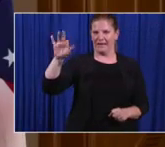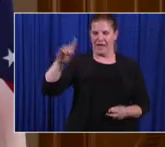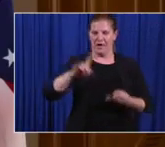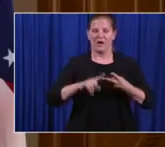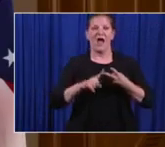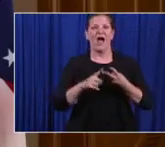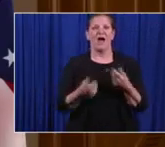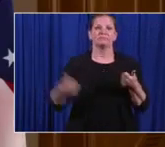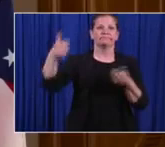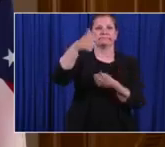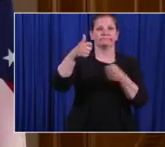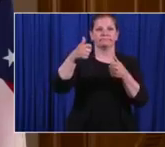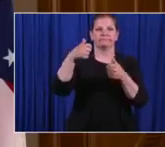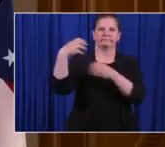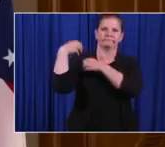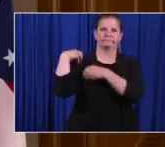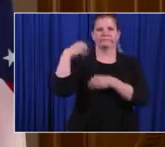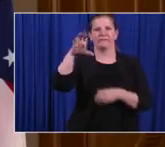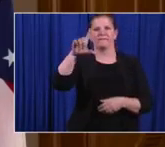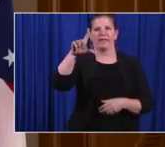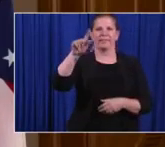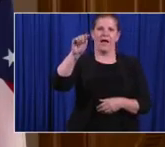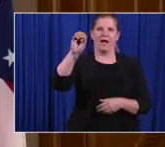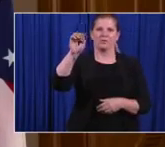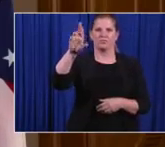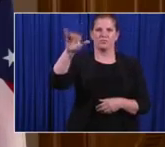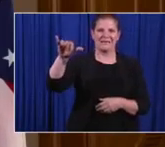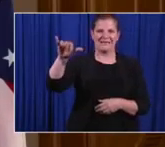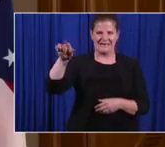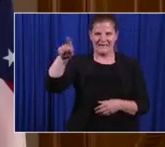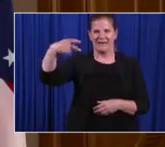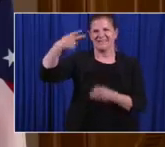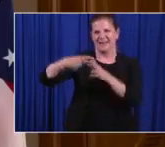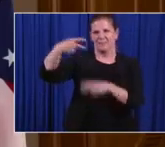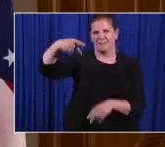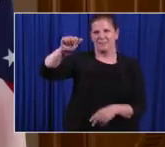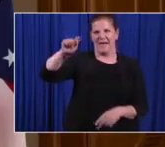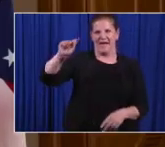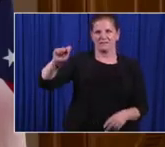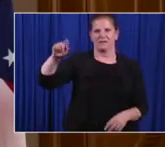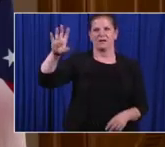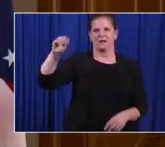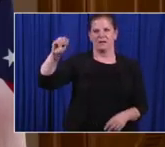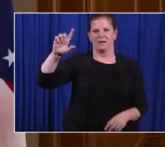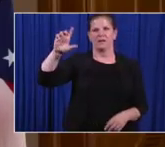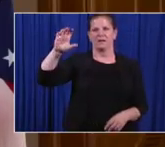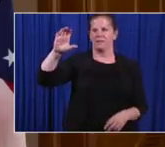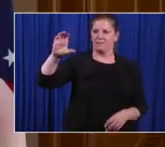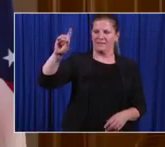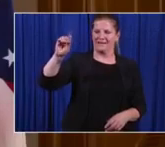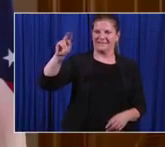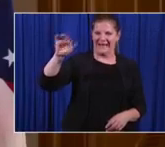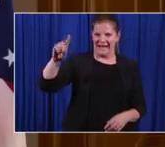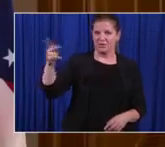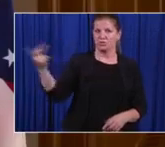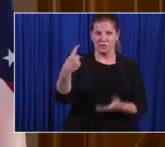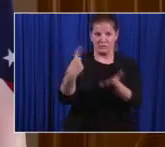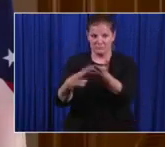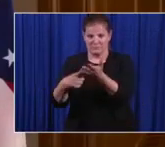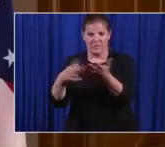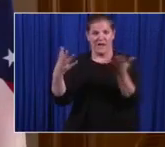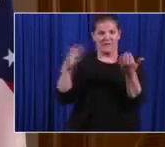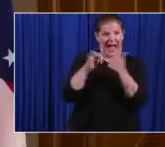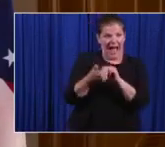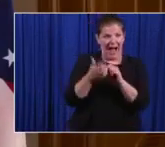press conference to discuss the specific rules, terms, conditions of our new Vax-A-Million drawings.